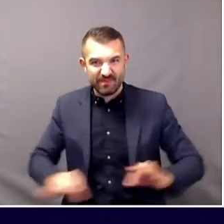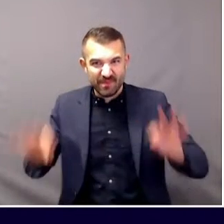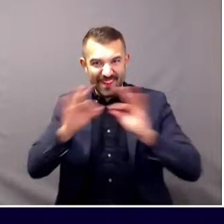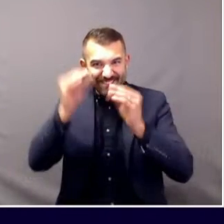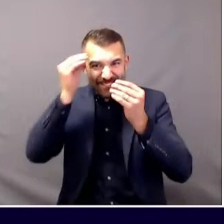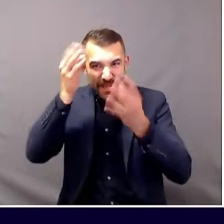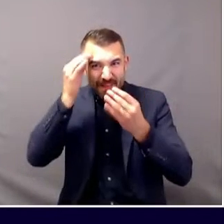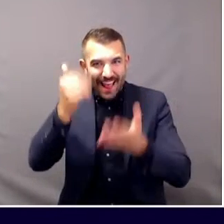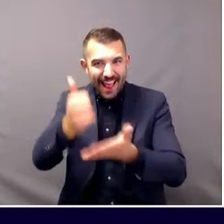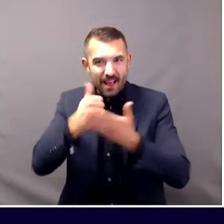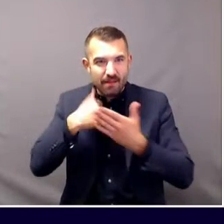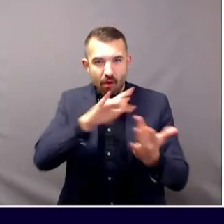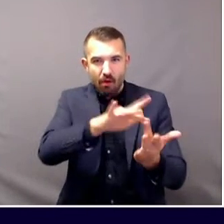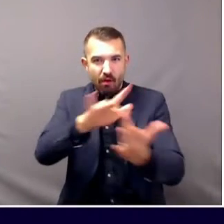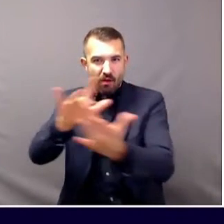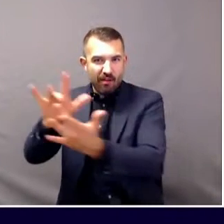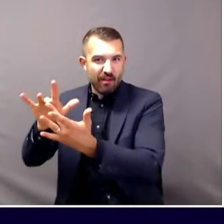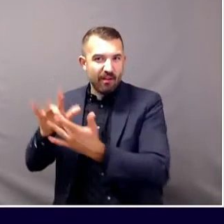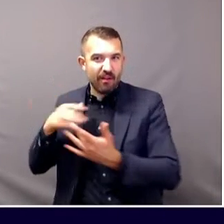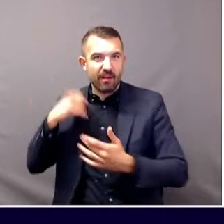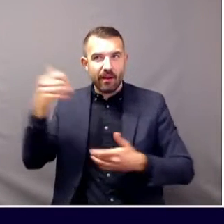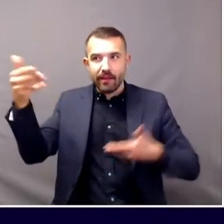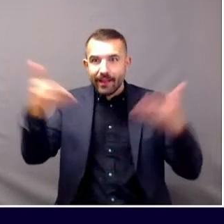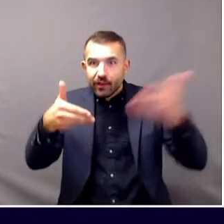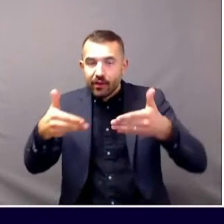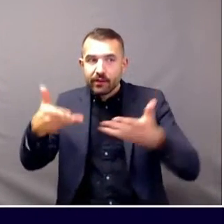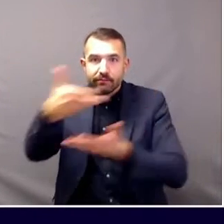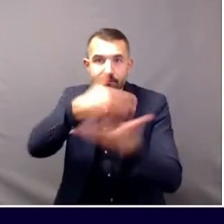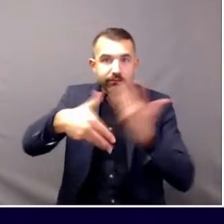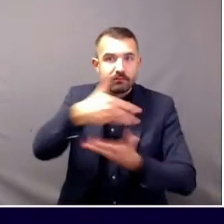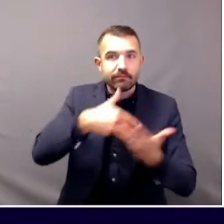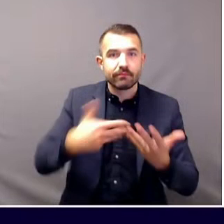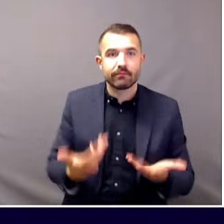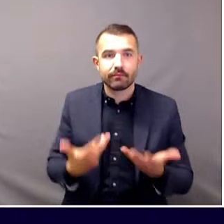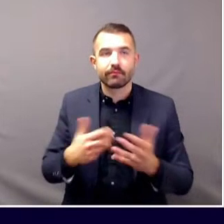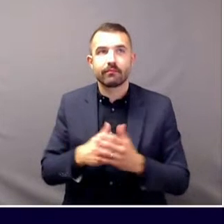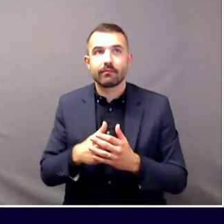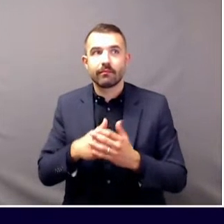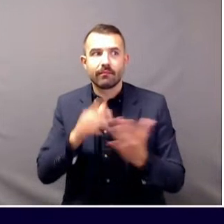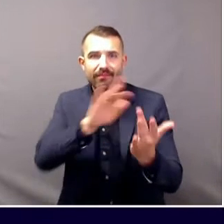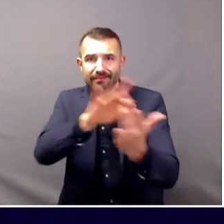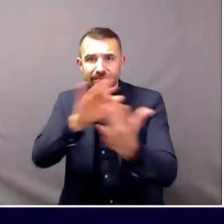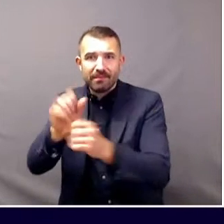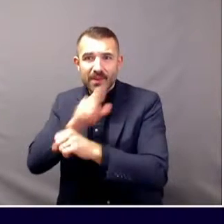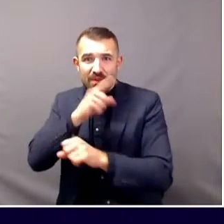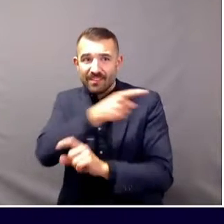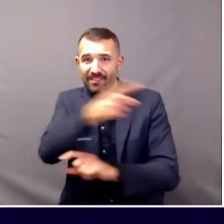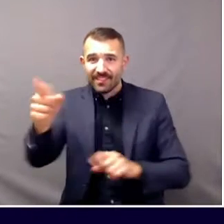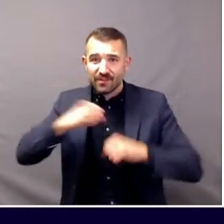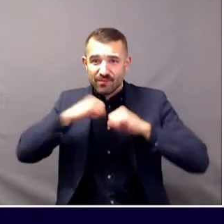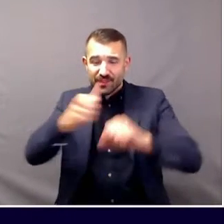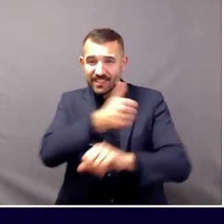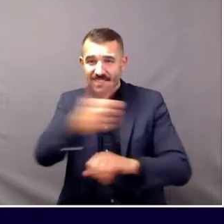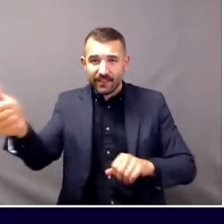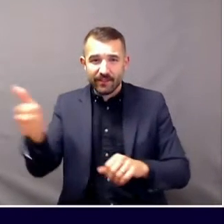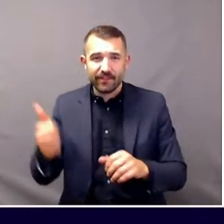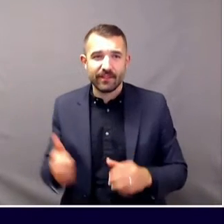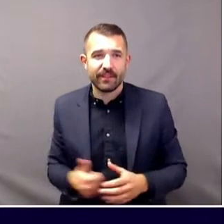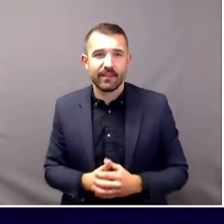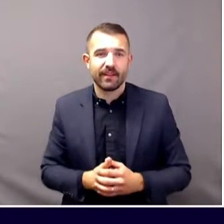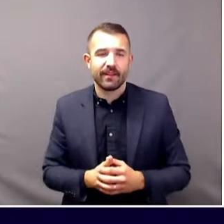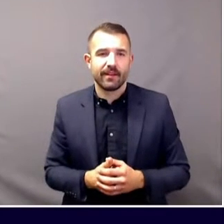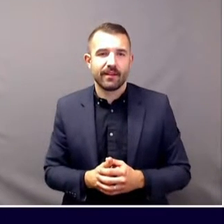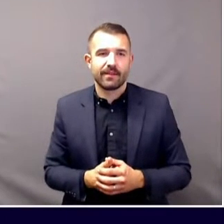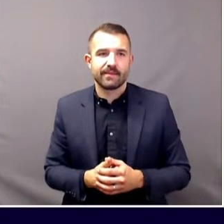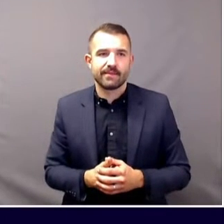who may have been at the party or who may have been at the gathering. So I want to warn folks about where we see the risk emanating from, but I don't